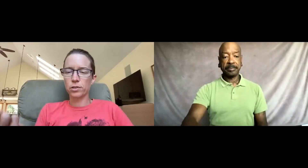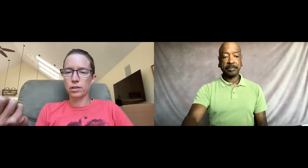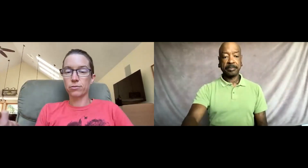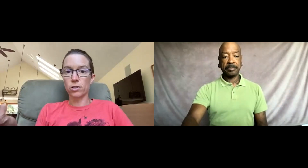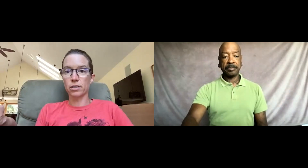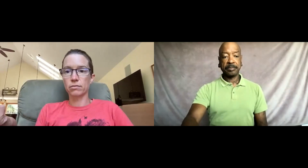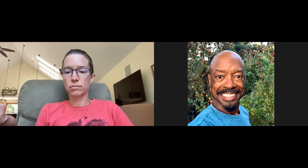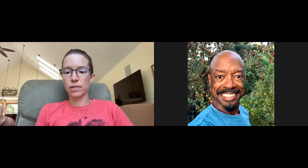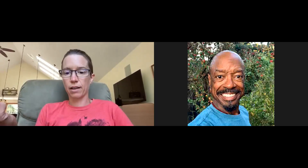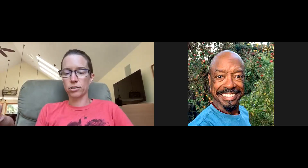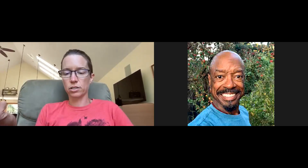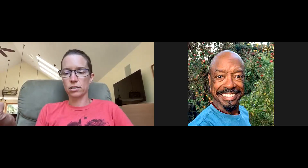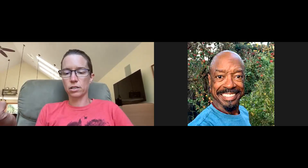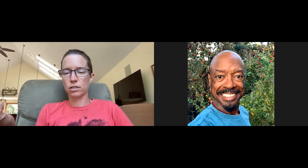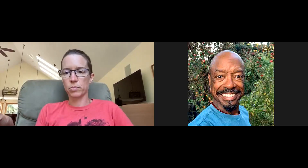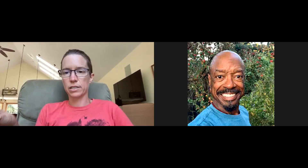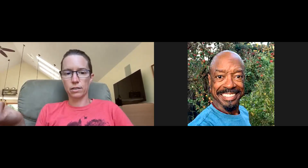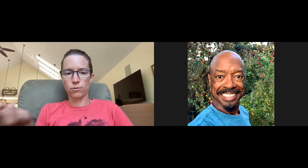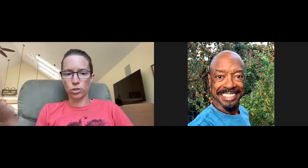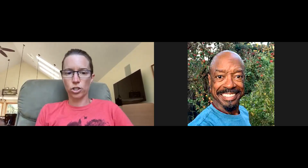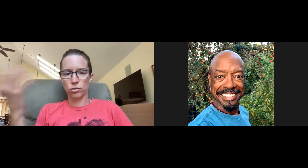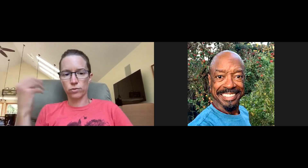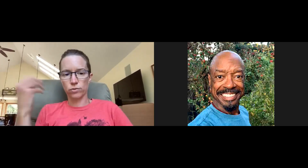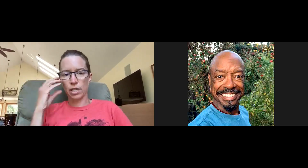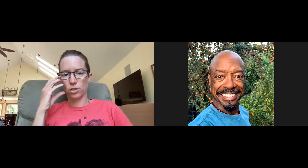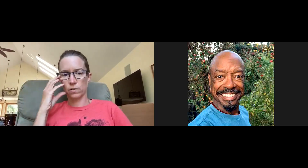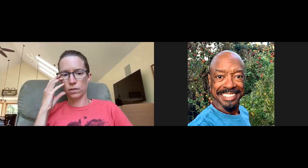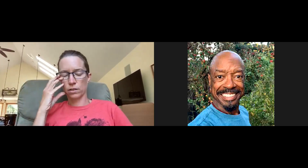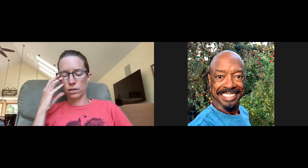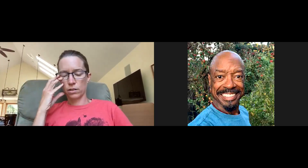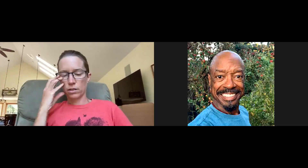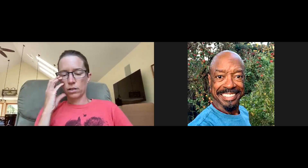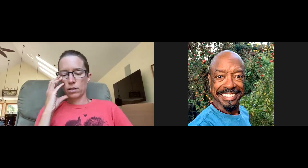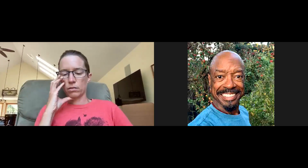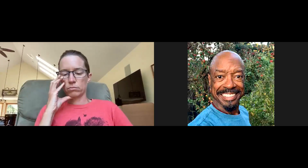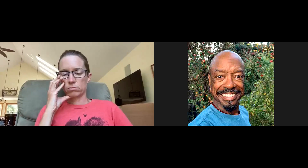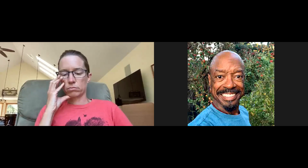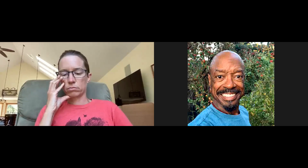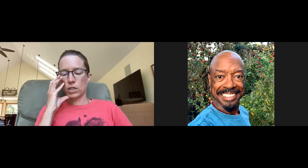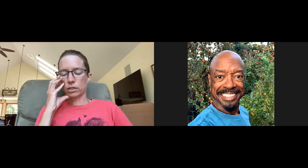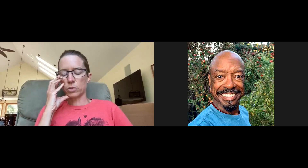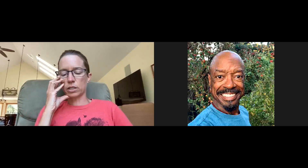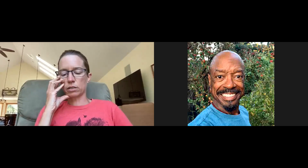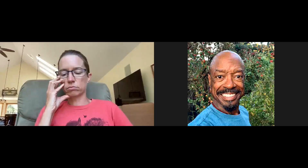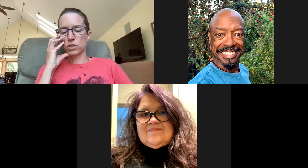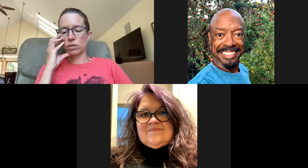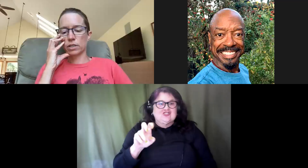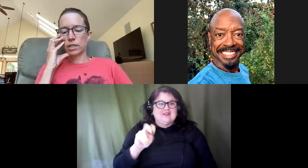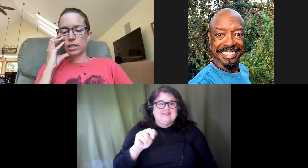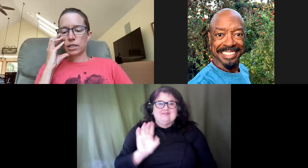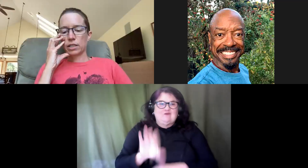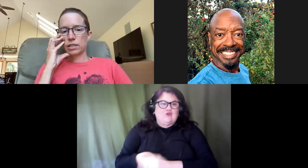people who can afford that, which is going to basically force gentrification on the community.